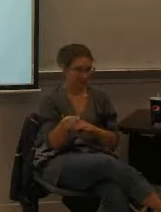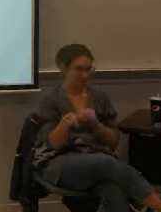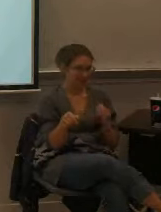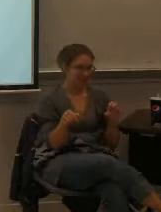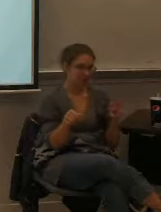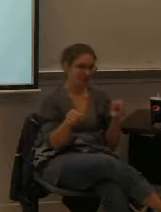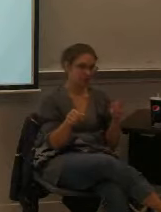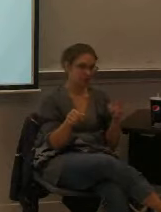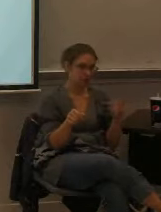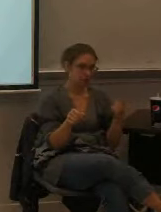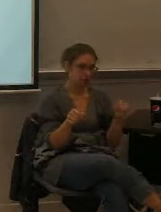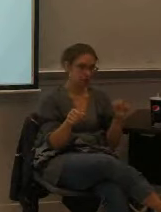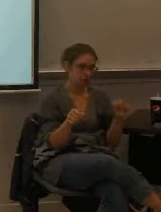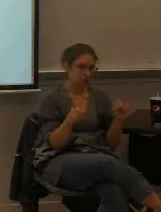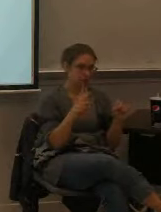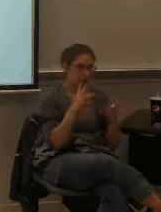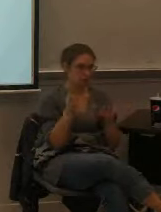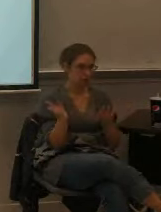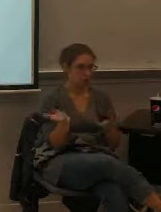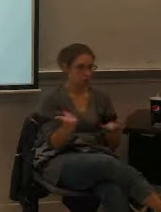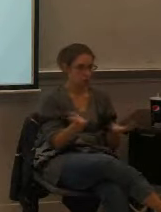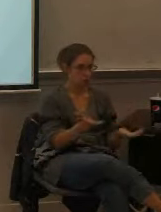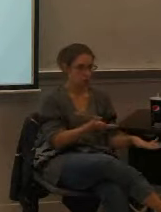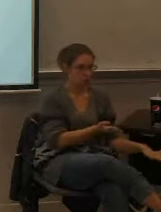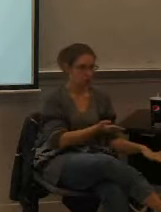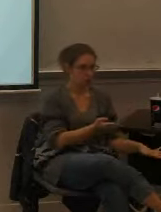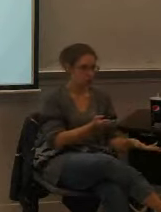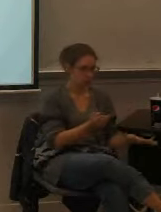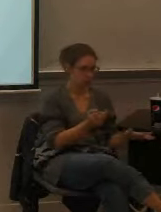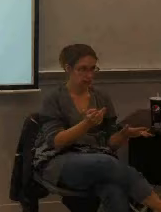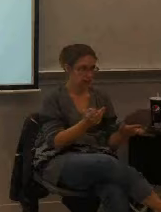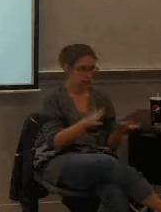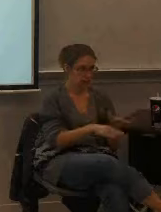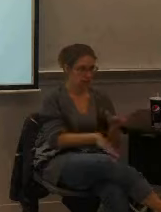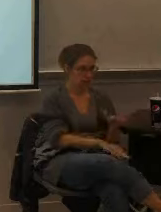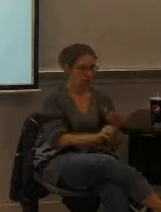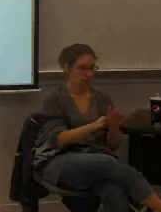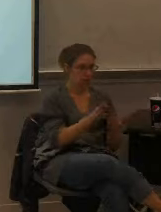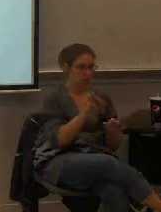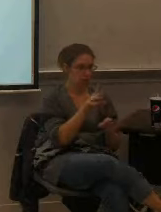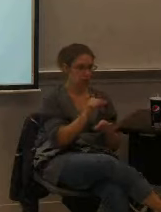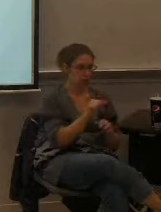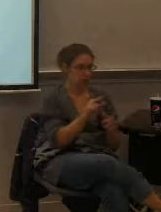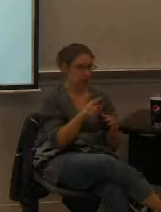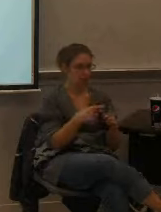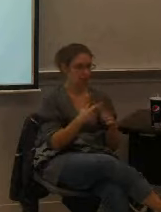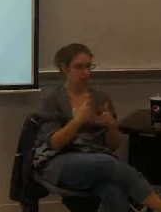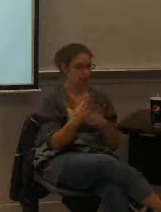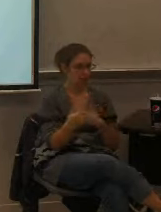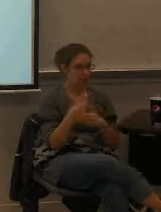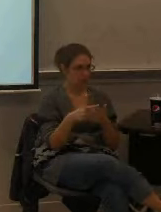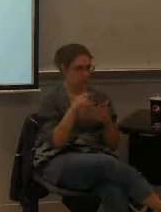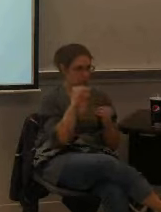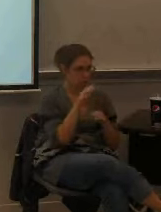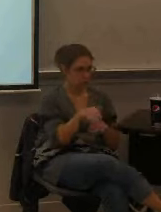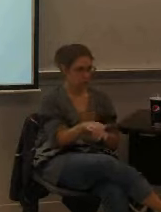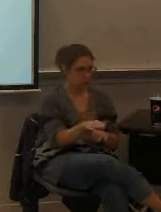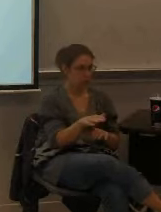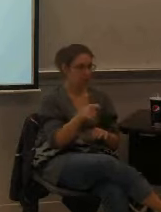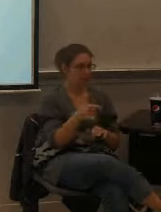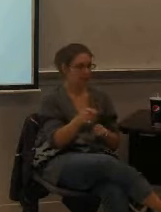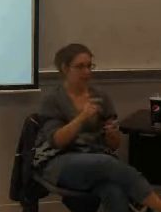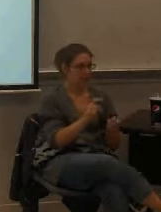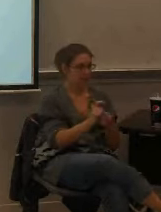Everglades, where the water flows in a sheet down the bottom of Florida and then out into the ocean. And they